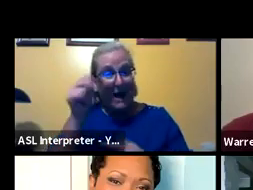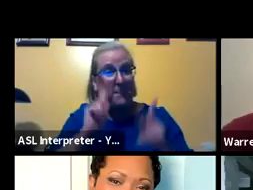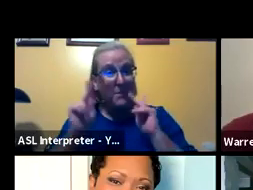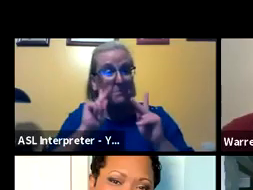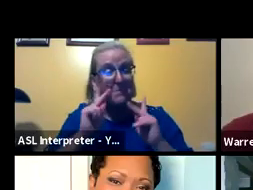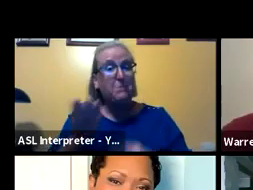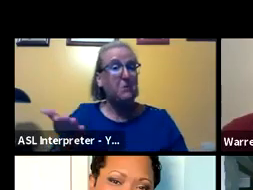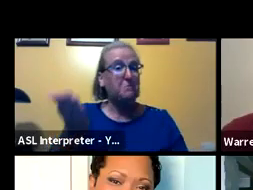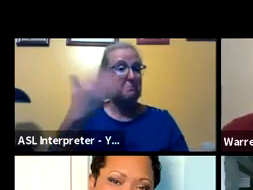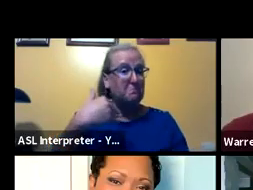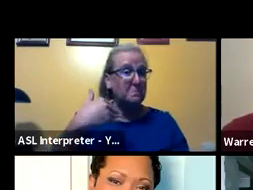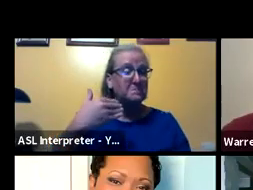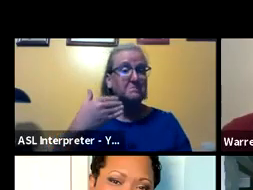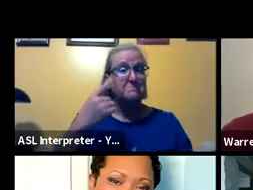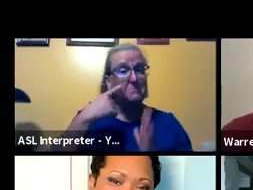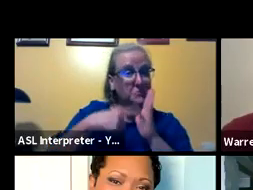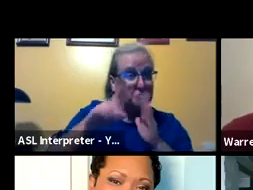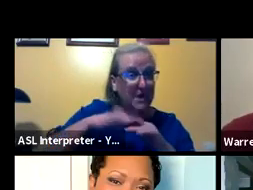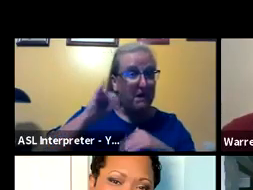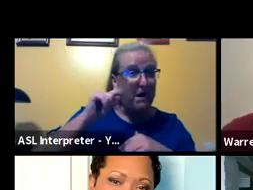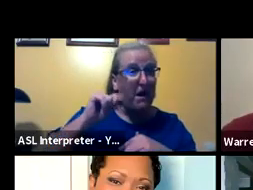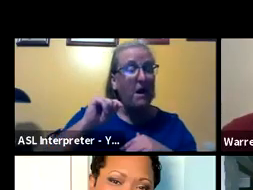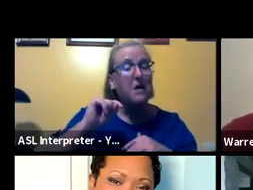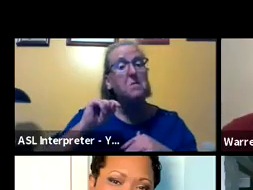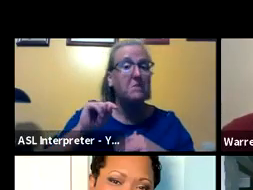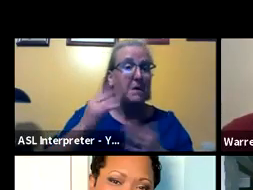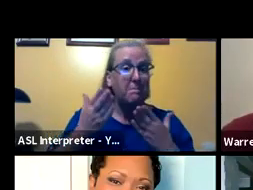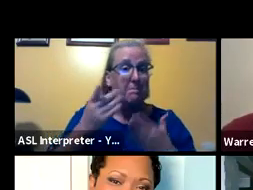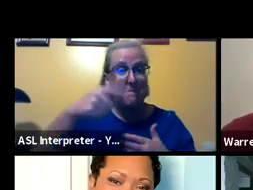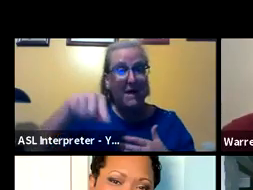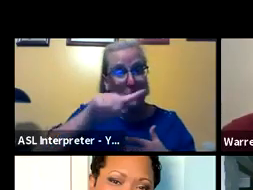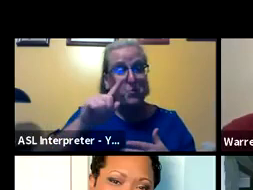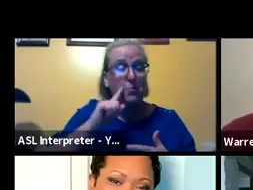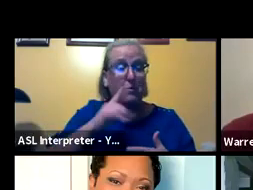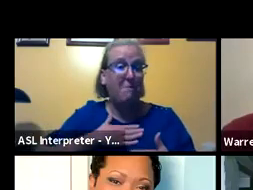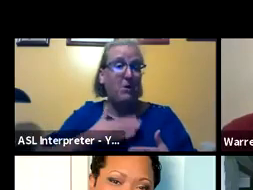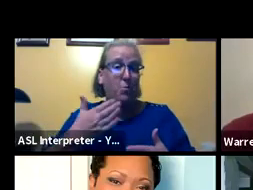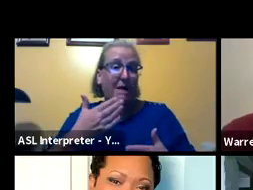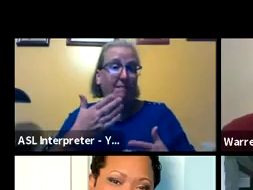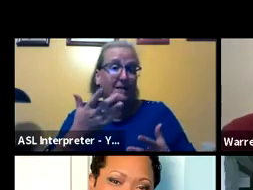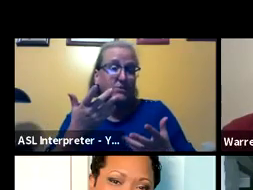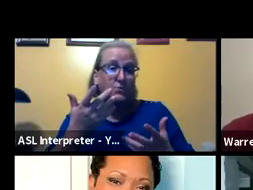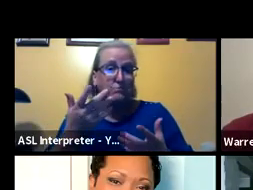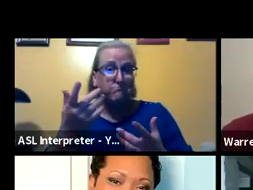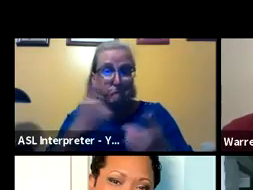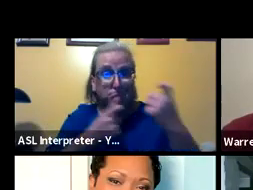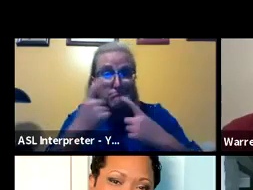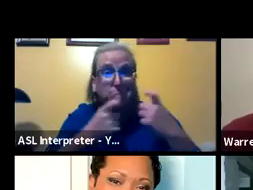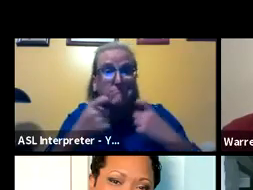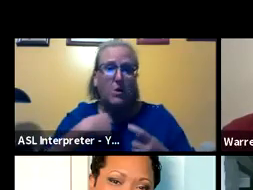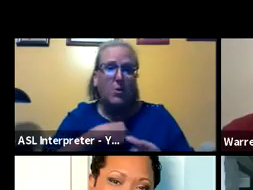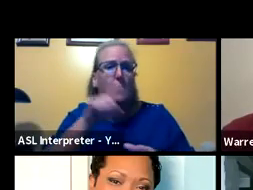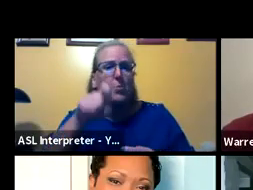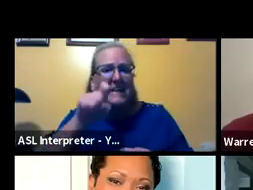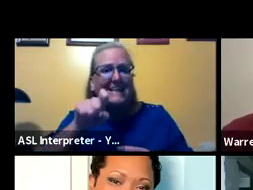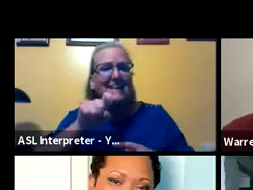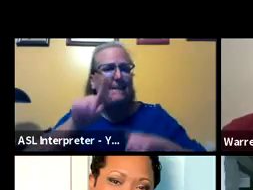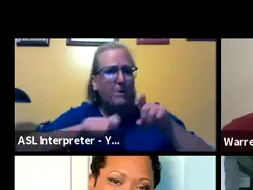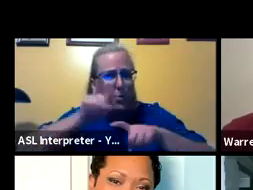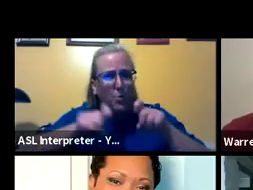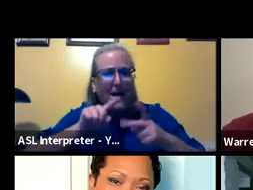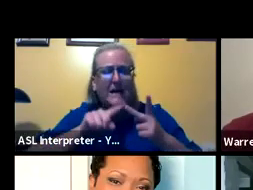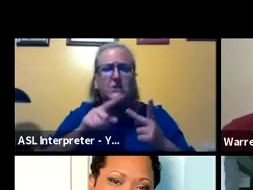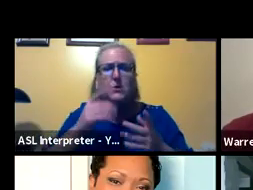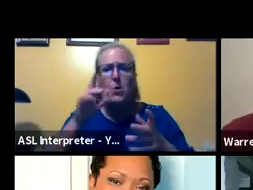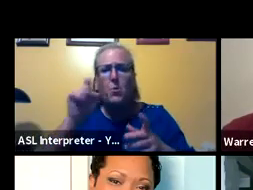check it out, and maybe you also would be willing to come and bring your questions, because that's what we need. We need people's eyes looking